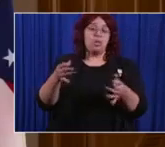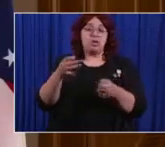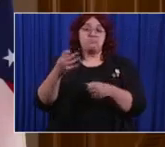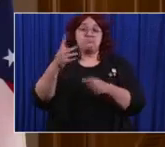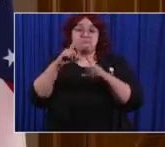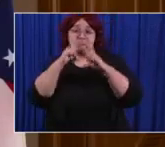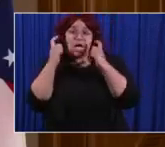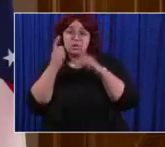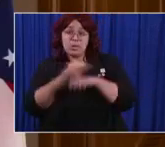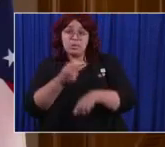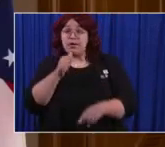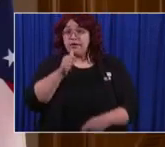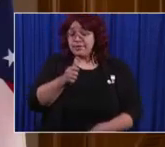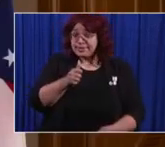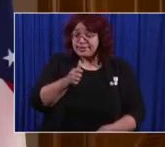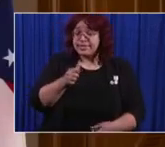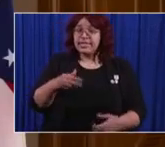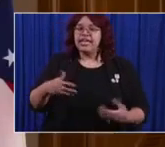that,